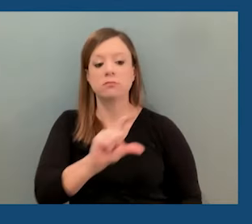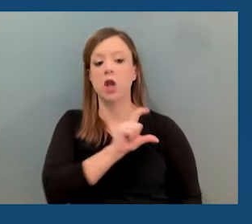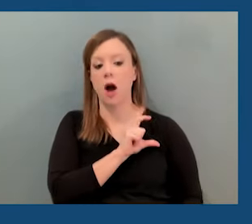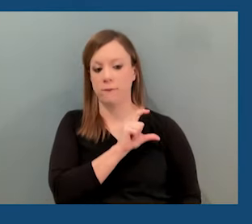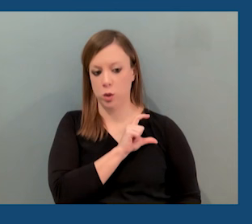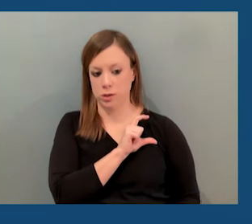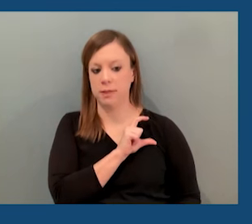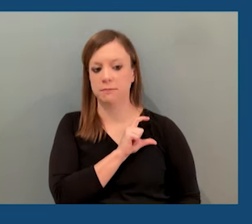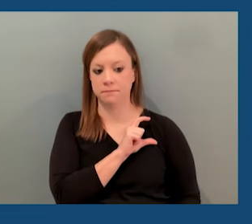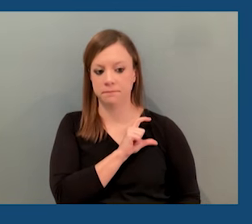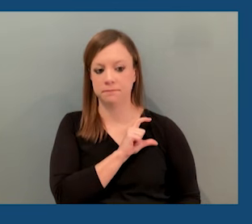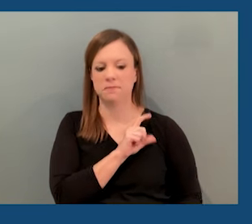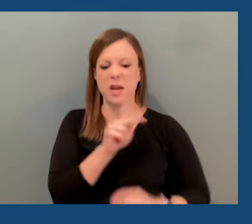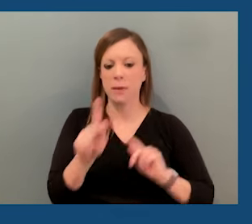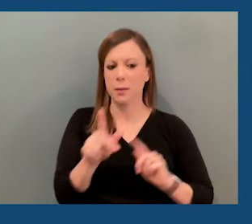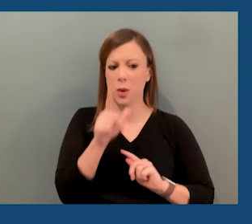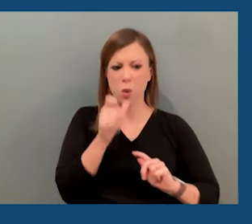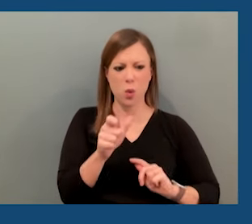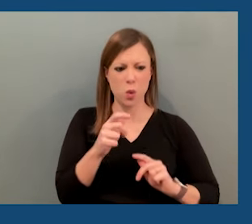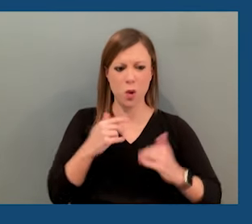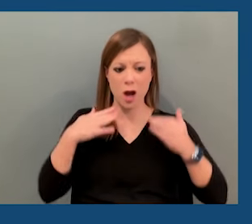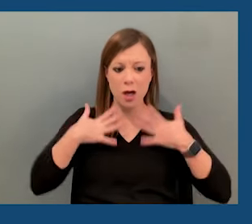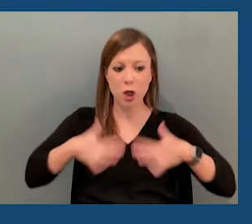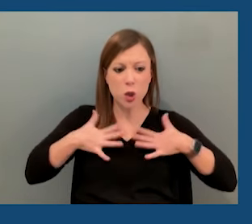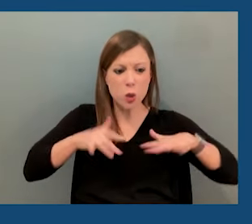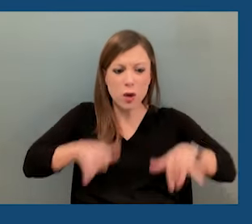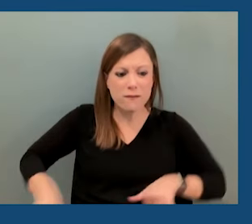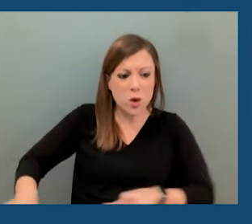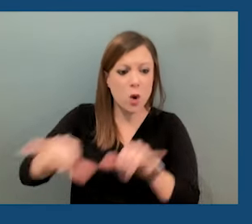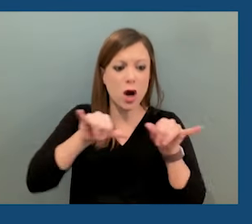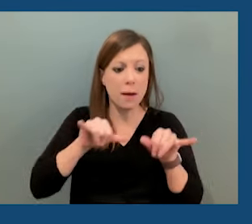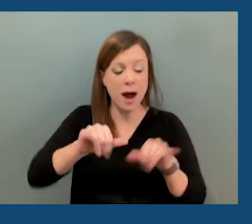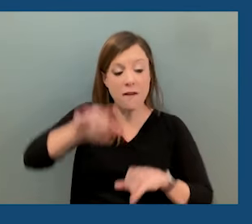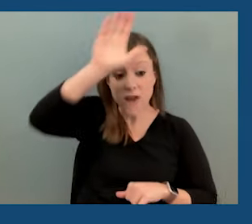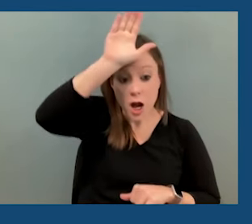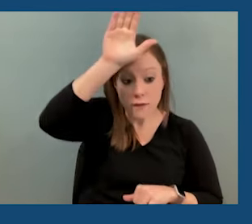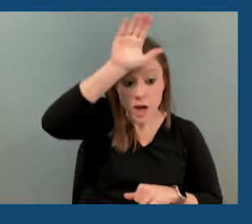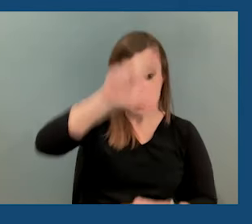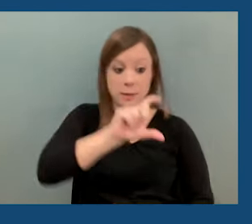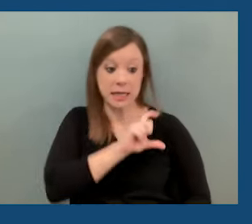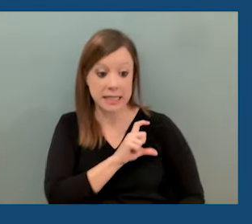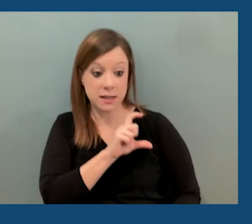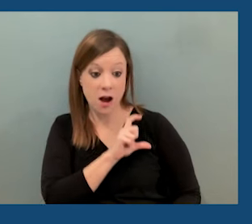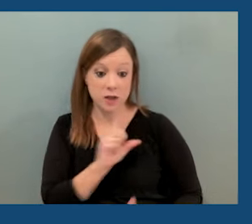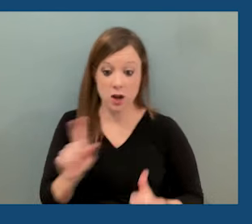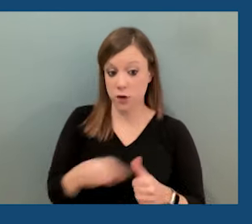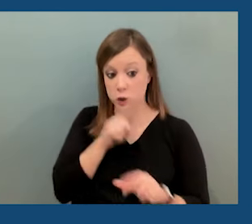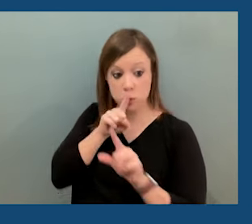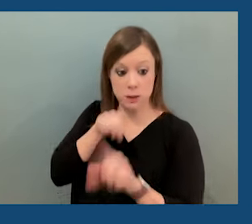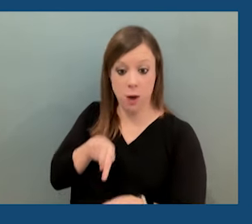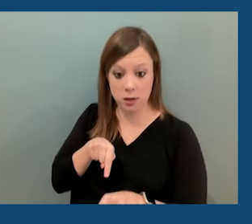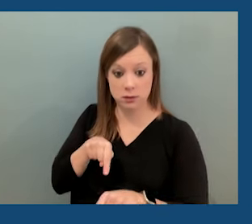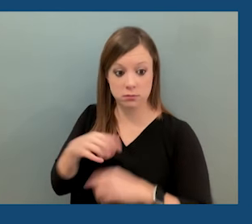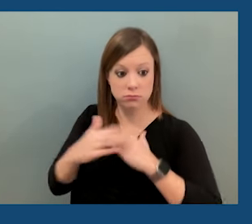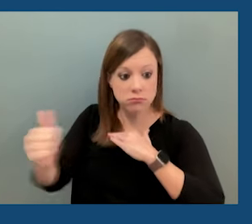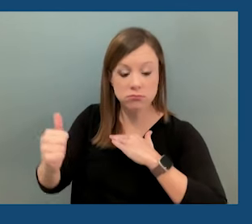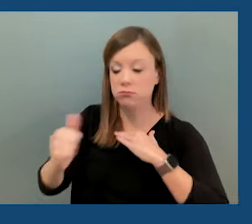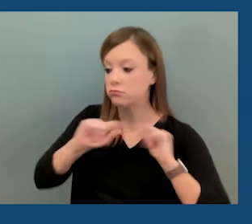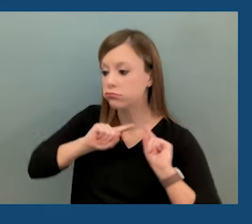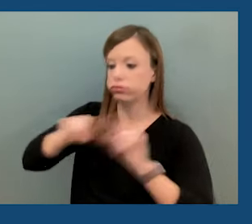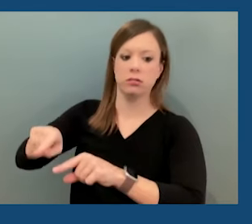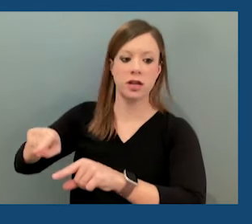uniform, our police officers or even our firefighters, first responders, they see humanity at its worst. They